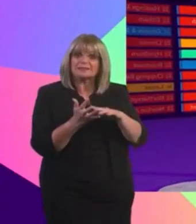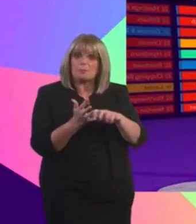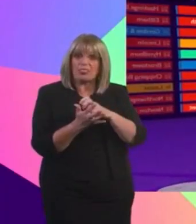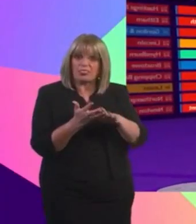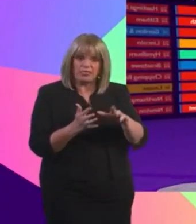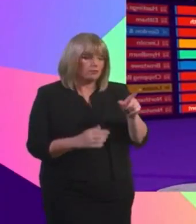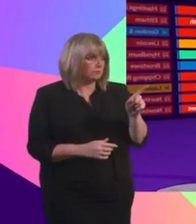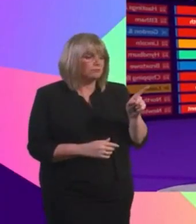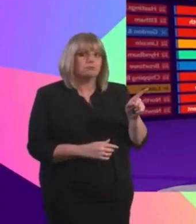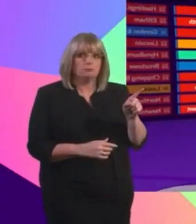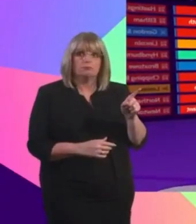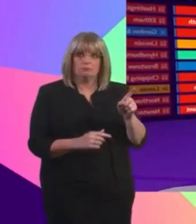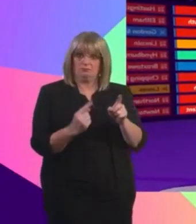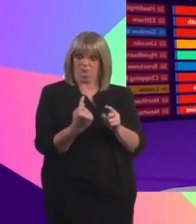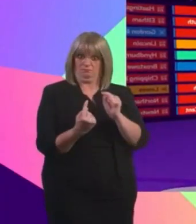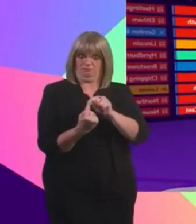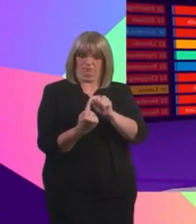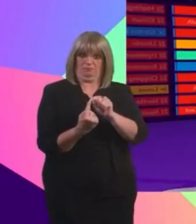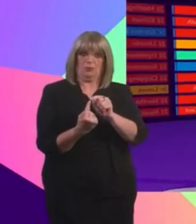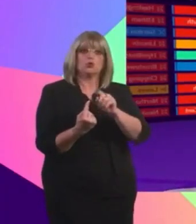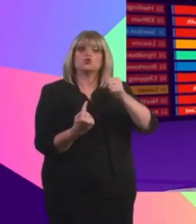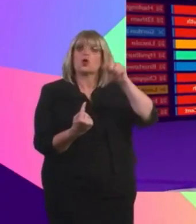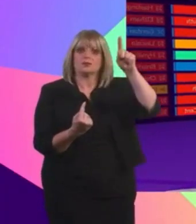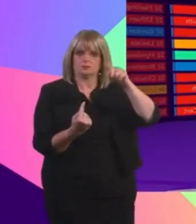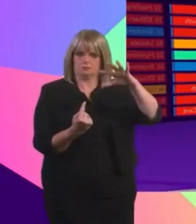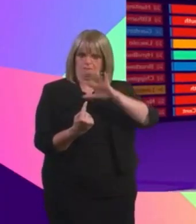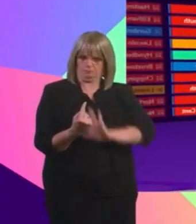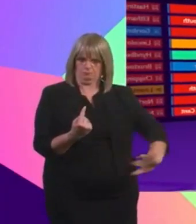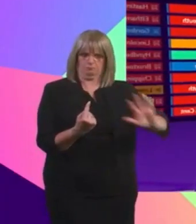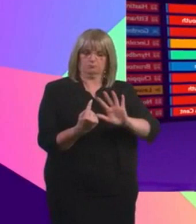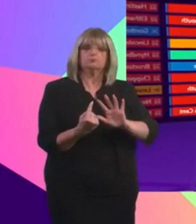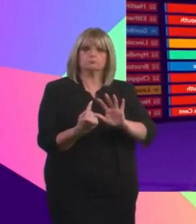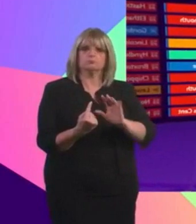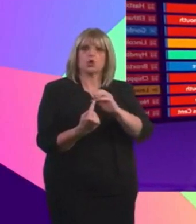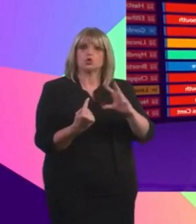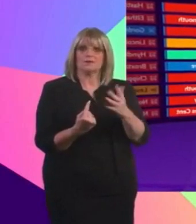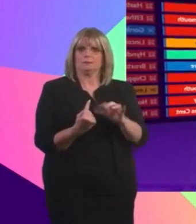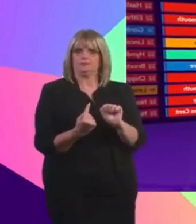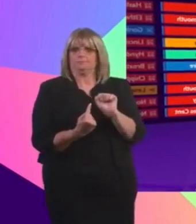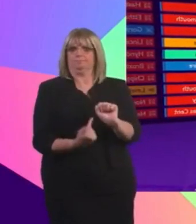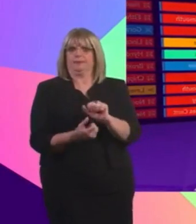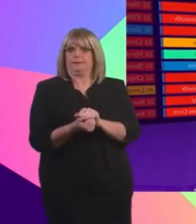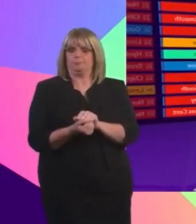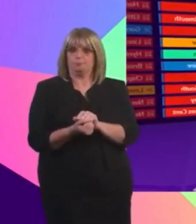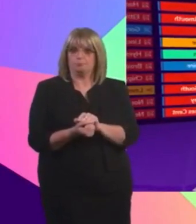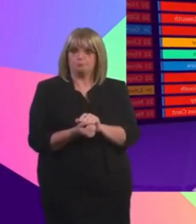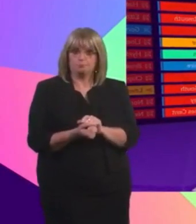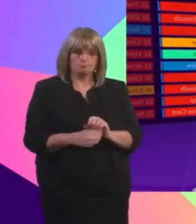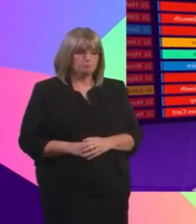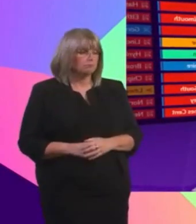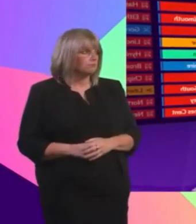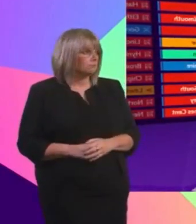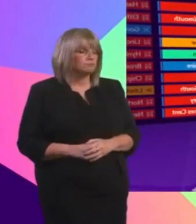Douglas Alexander has lost his seat. Mary Black, the 20-year-old, is the new MP